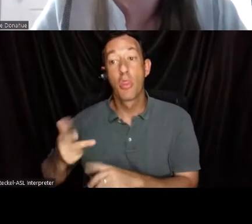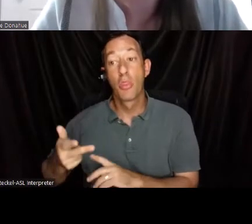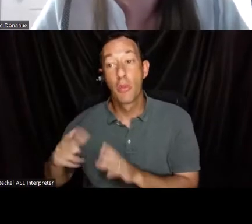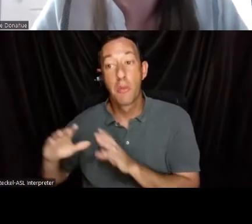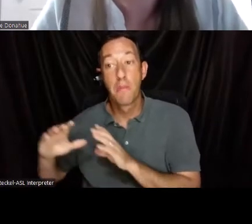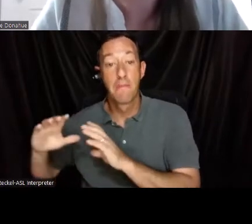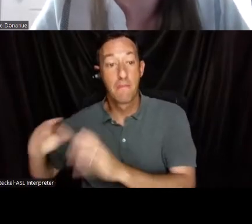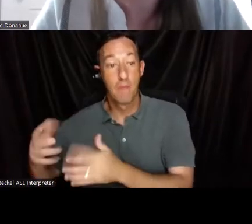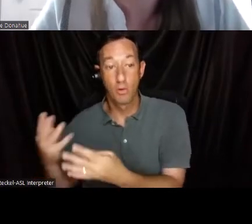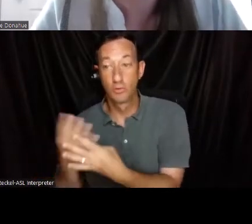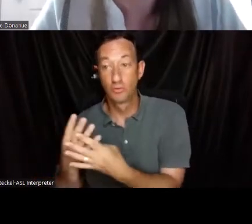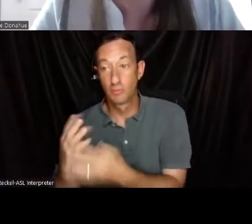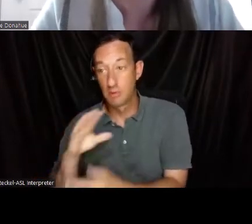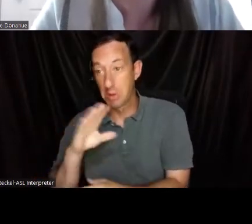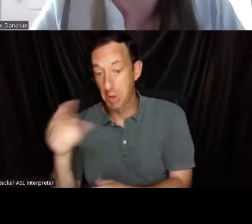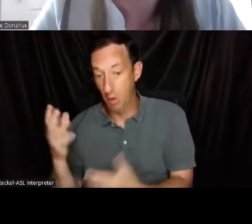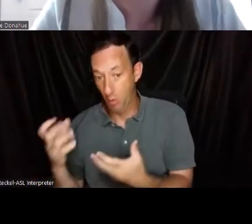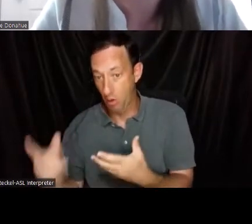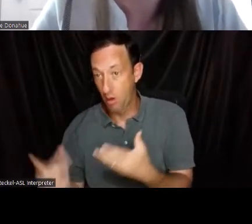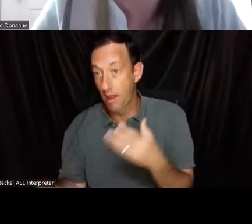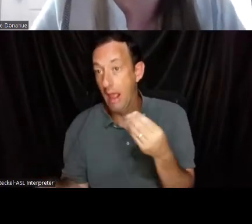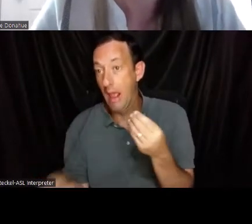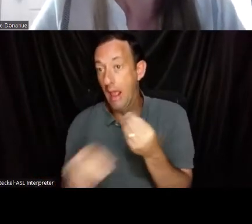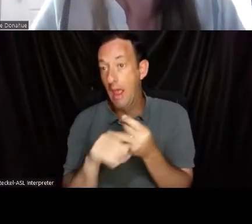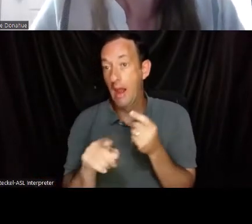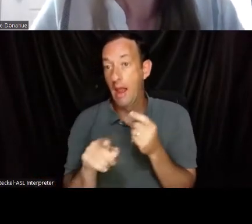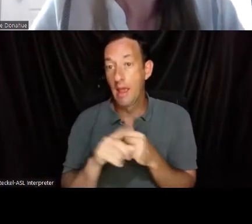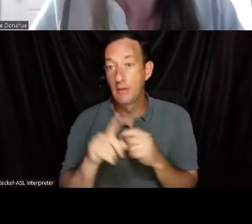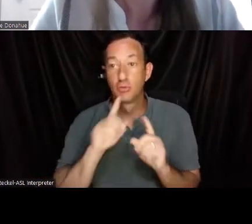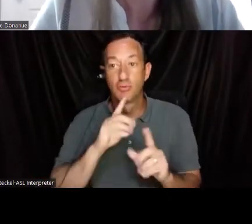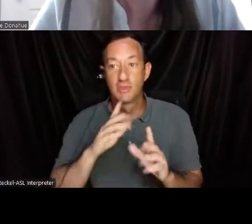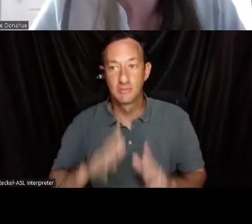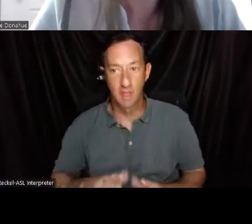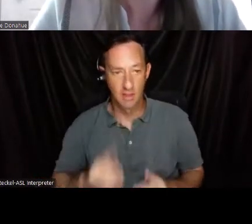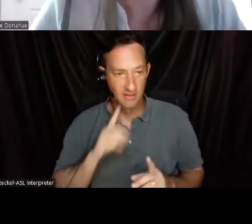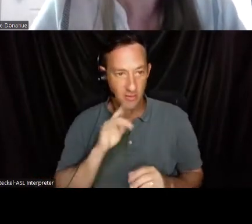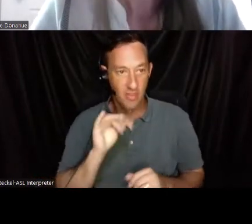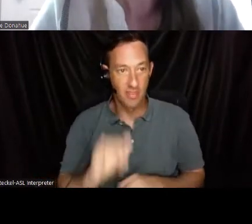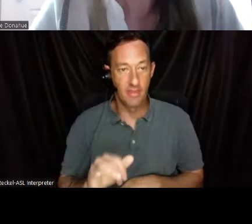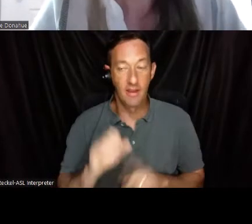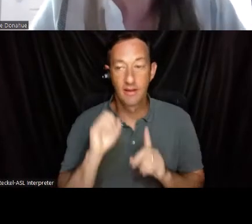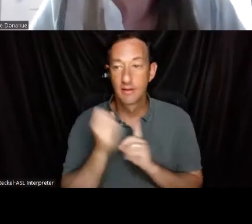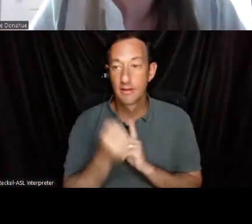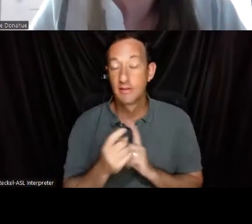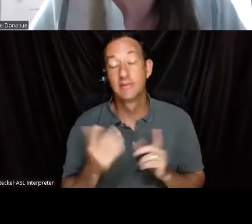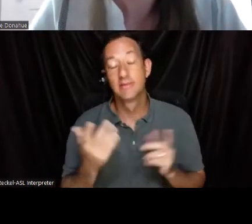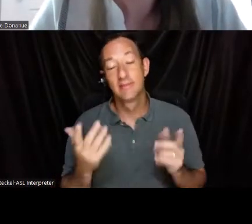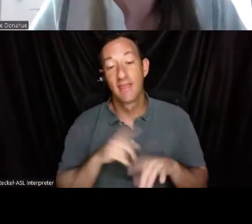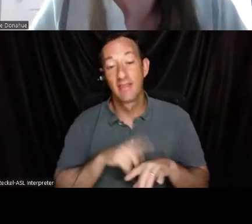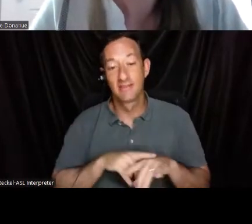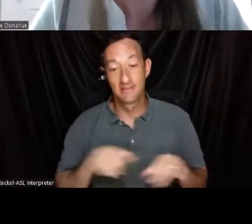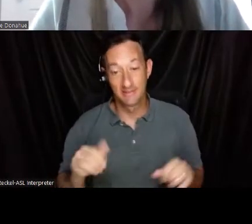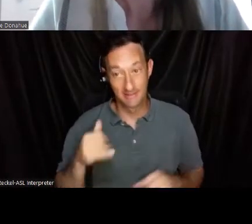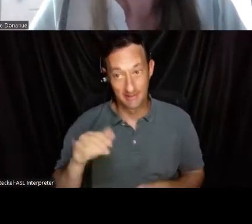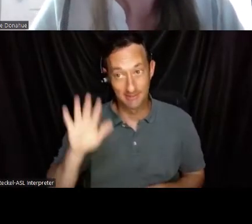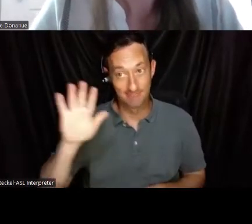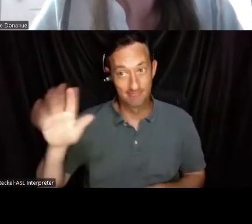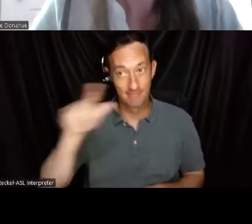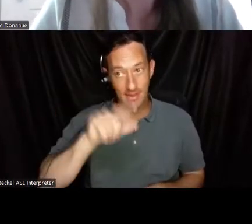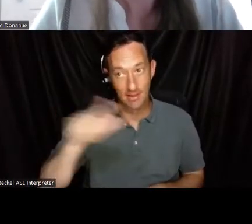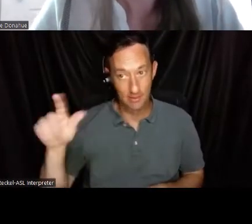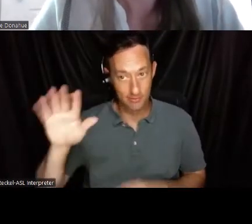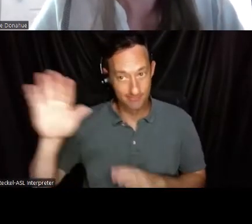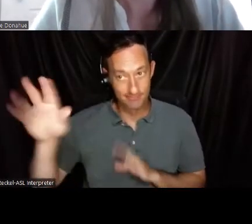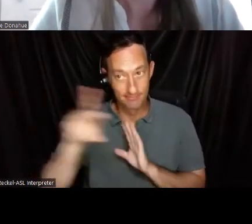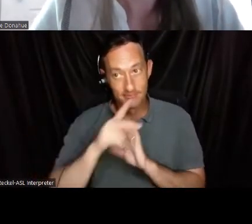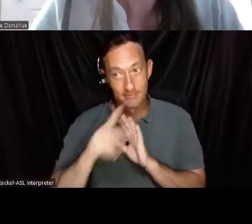to consider adding as a respondent in the matter. But at the same time, it's still the landlord's policy.